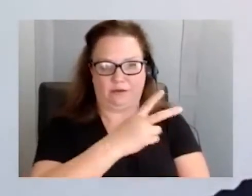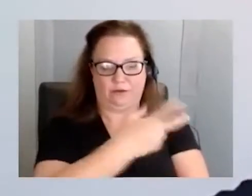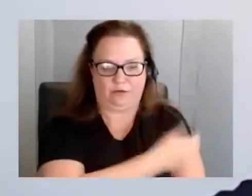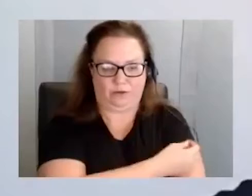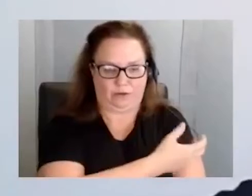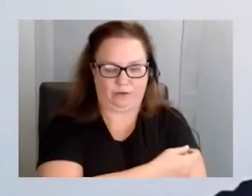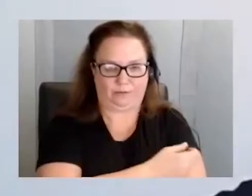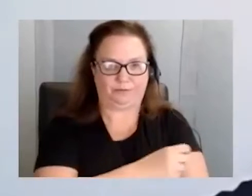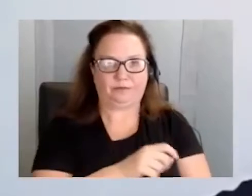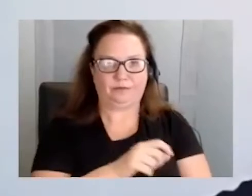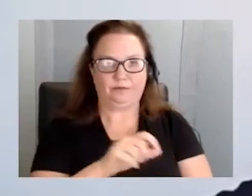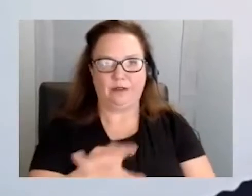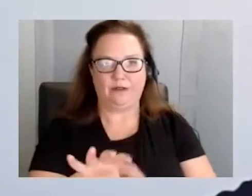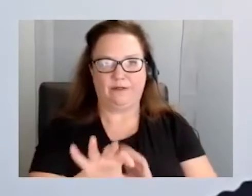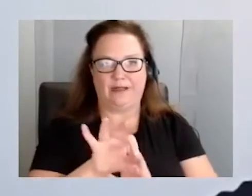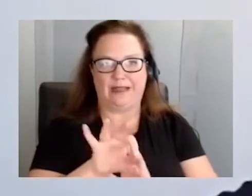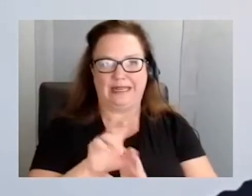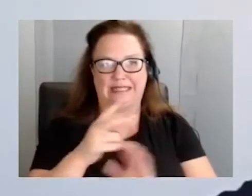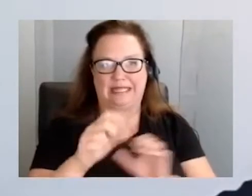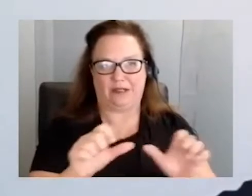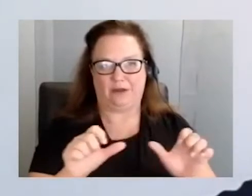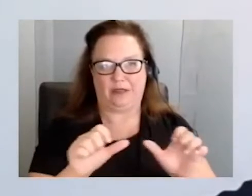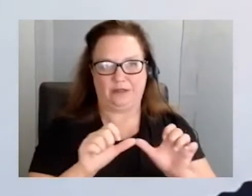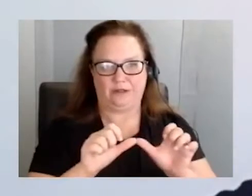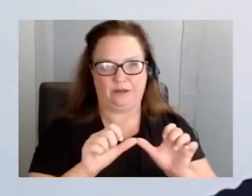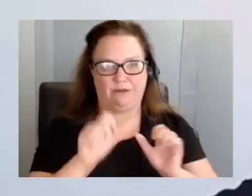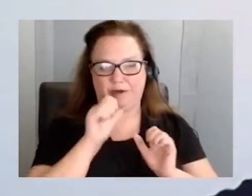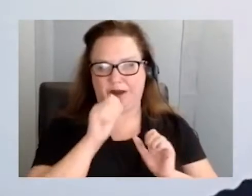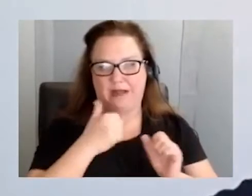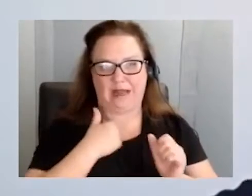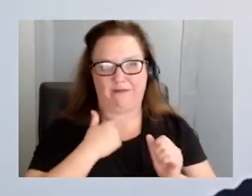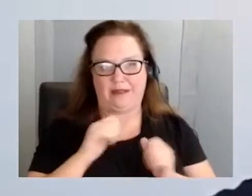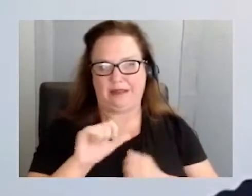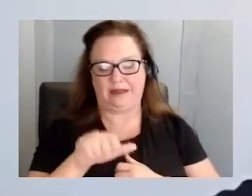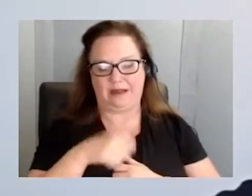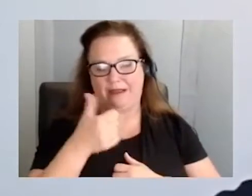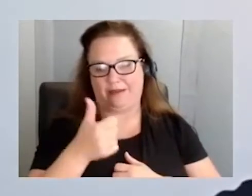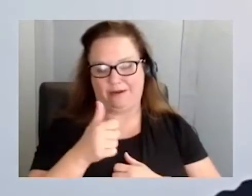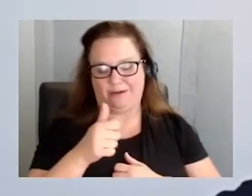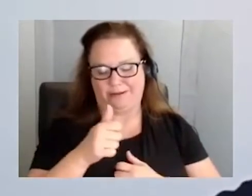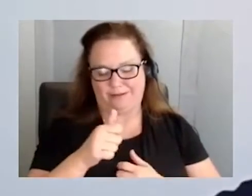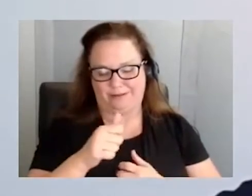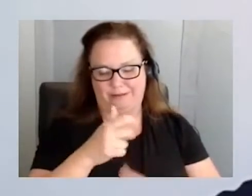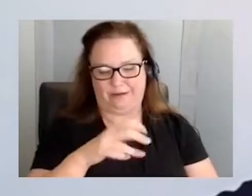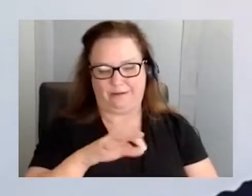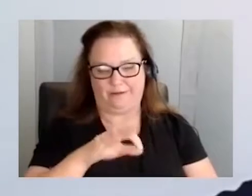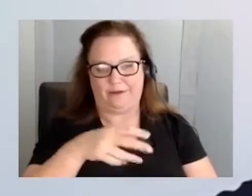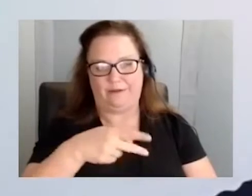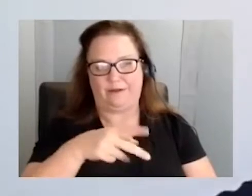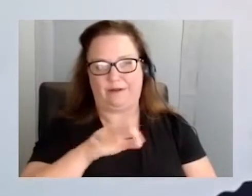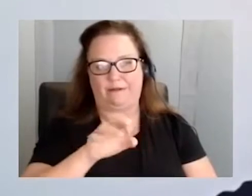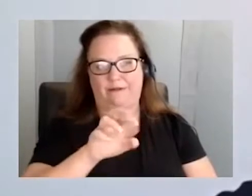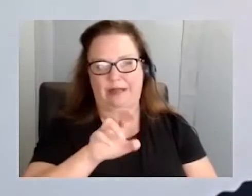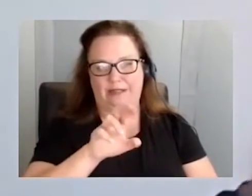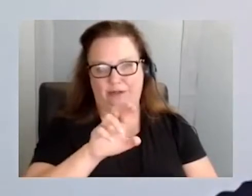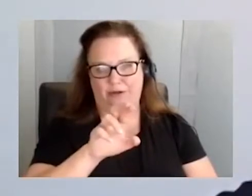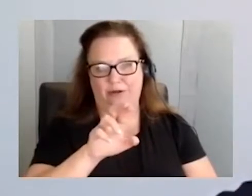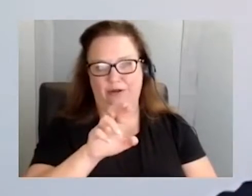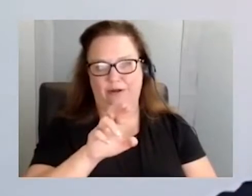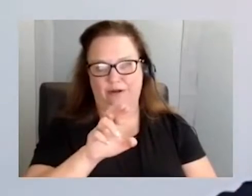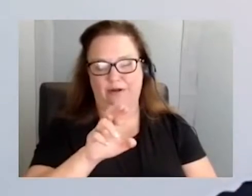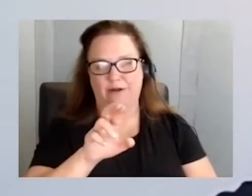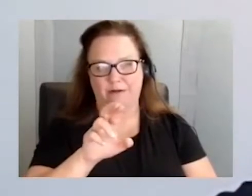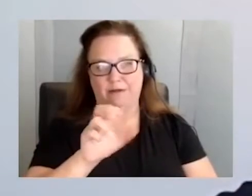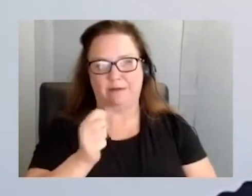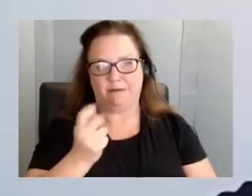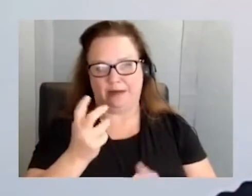find another location for that second dose. There's not going to be another thing at the Speedway for that second dose, but there are a lot of places that